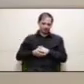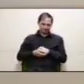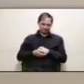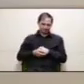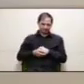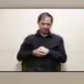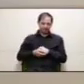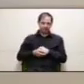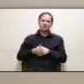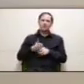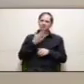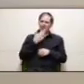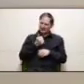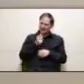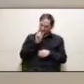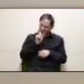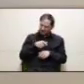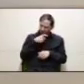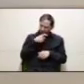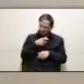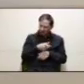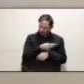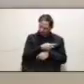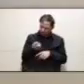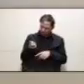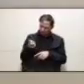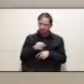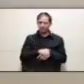like the executive to comment on that. Thank you, Chair. All right.